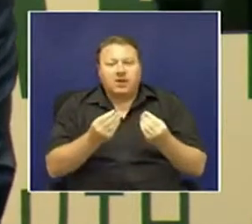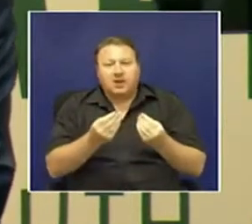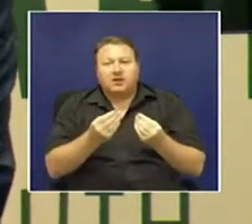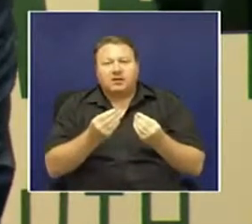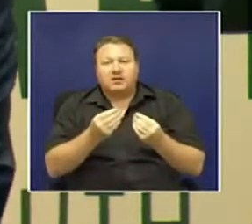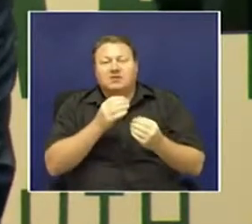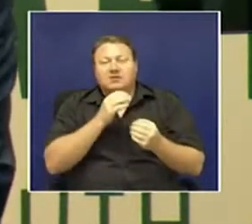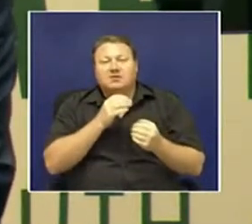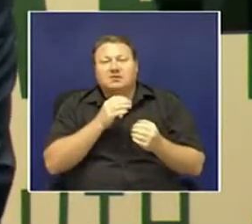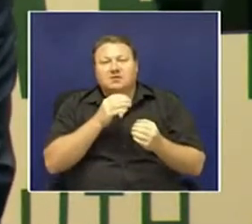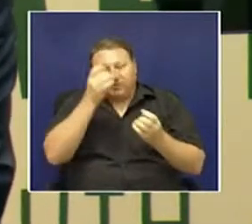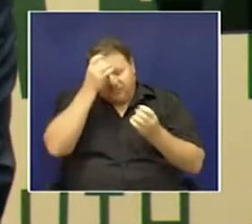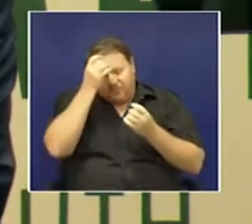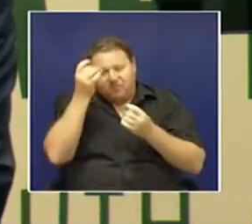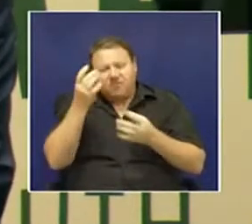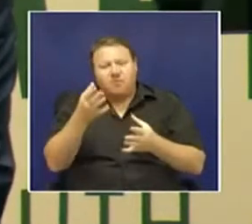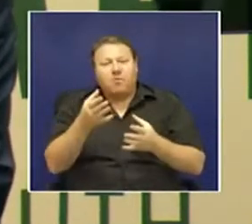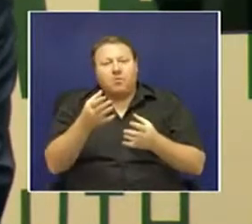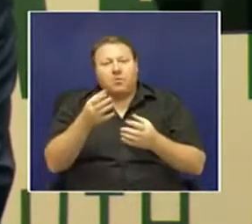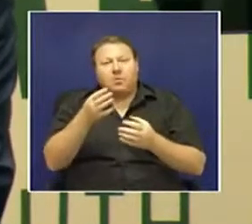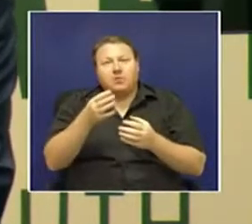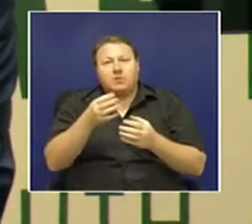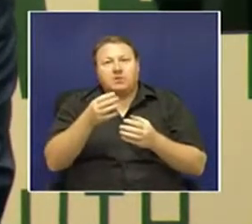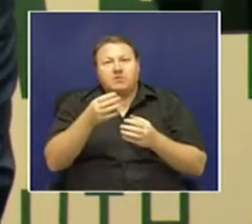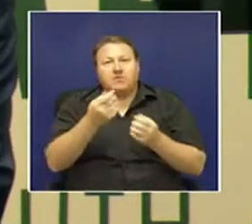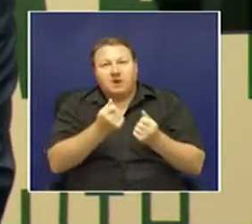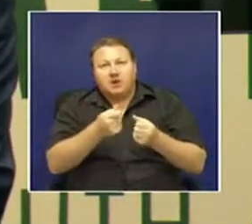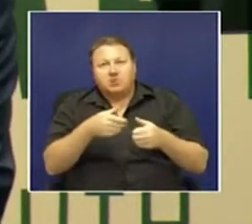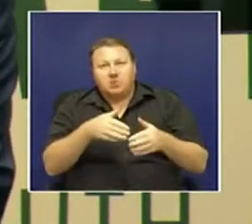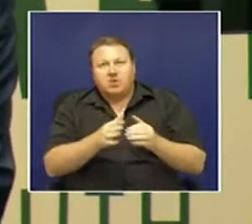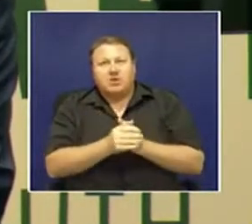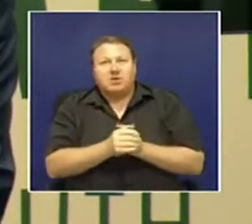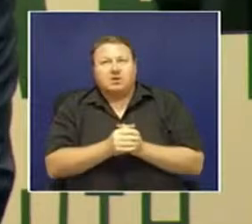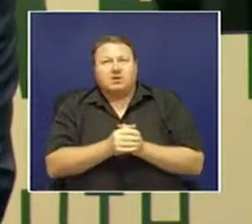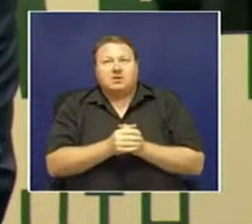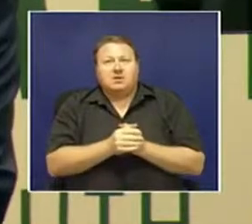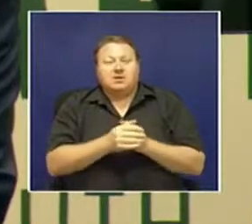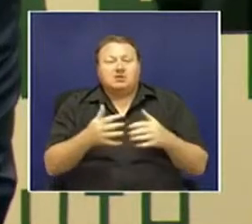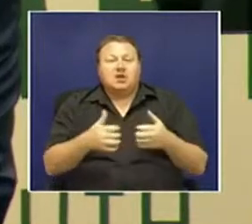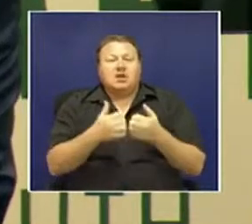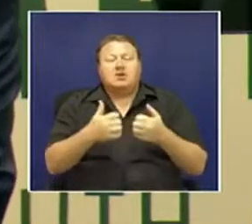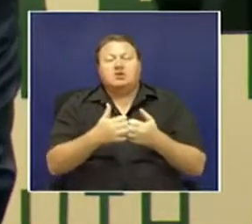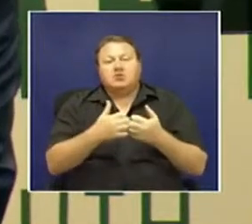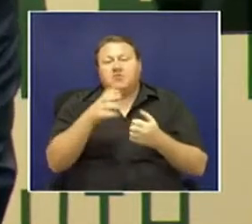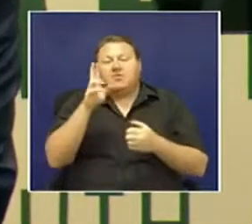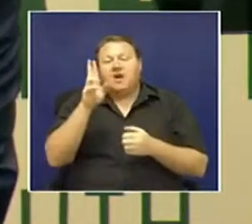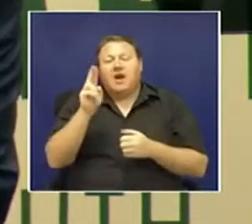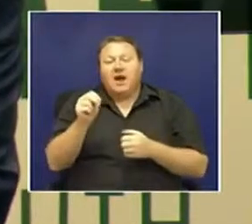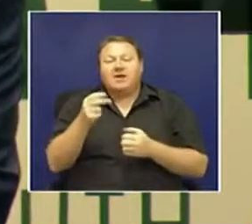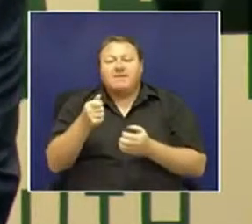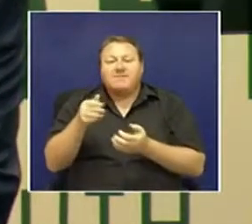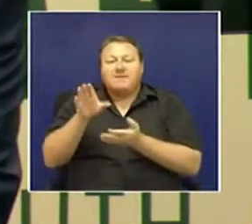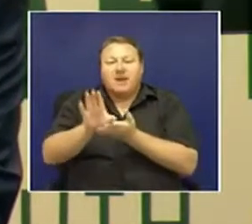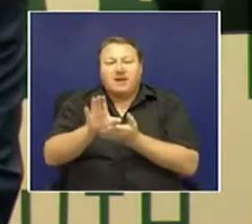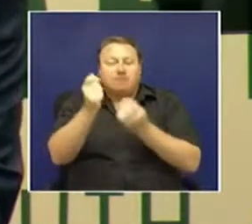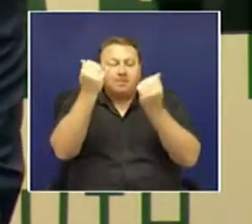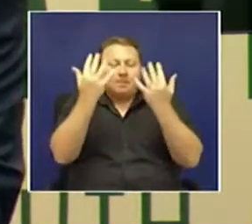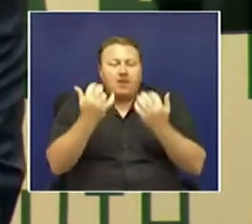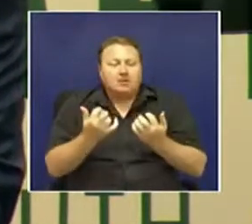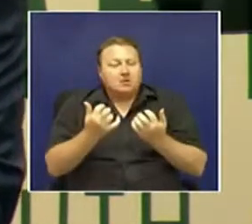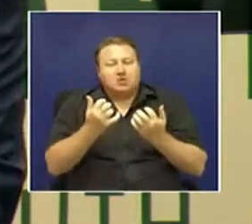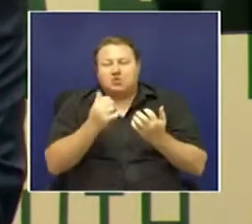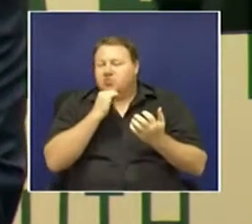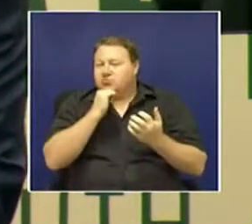decisions. This will negate the challenge of unfunded mandates and limited capacity to maintain